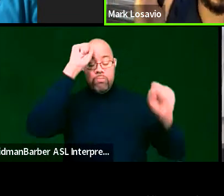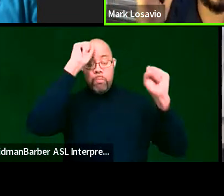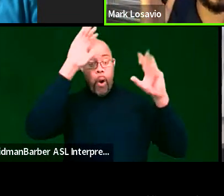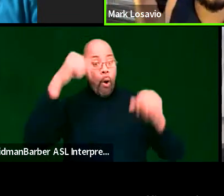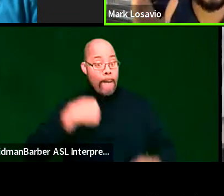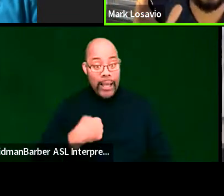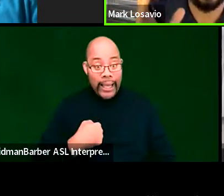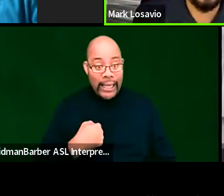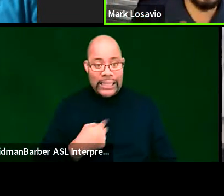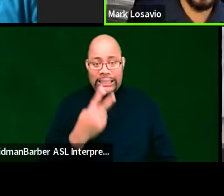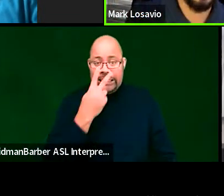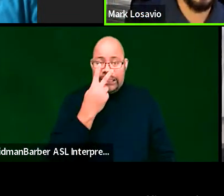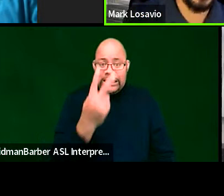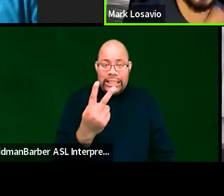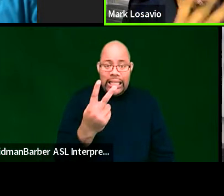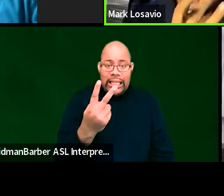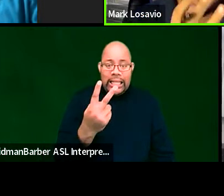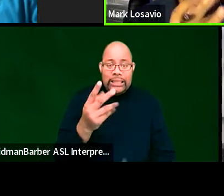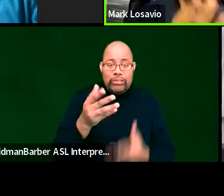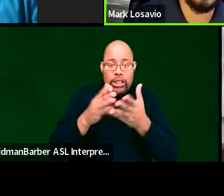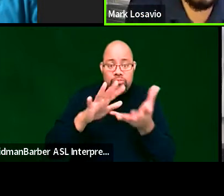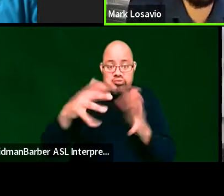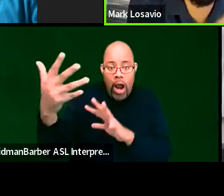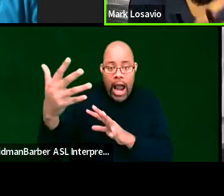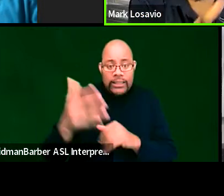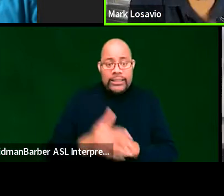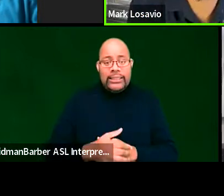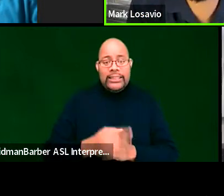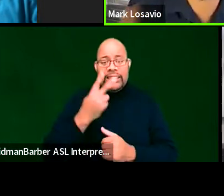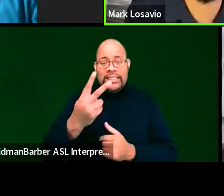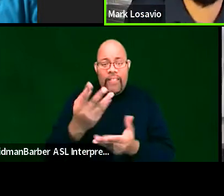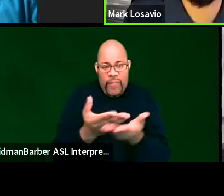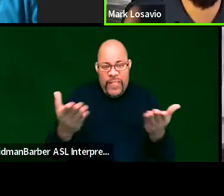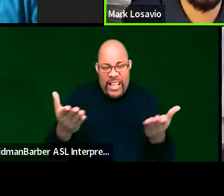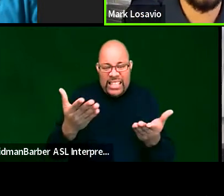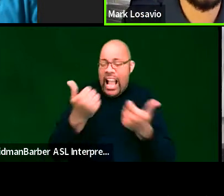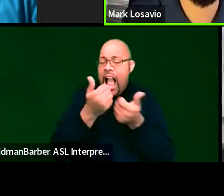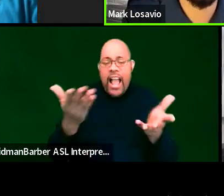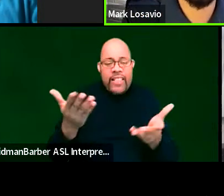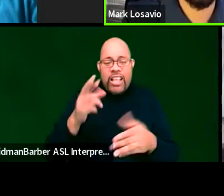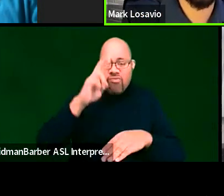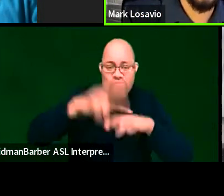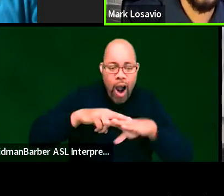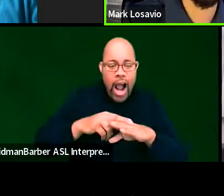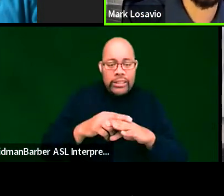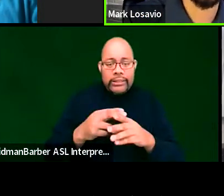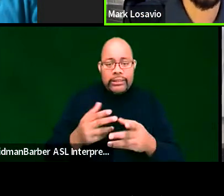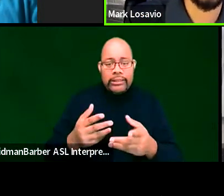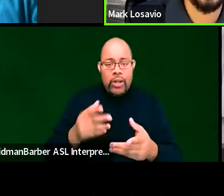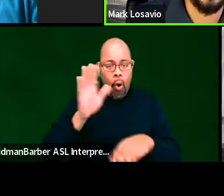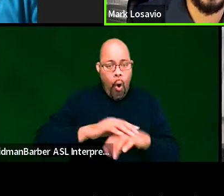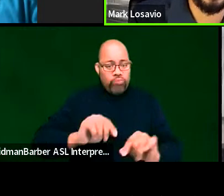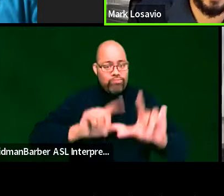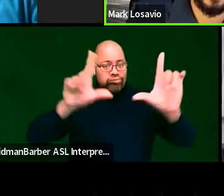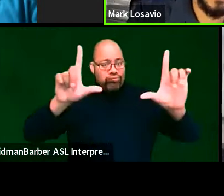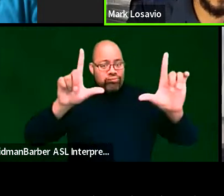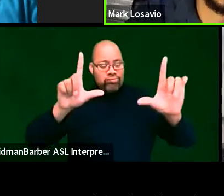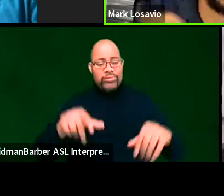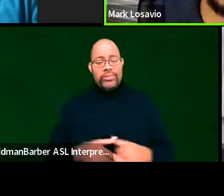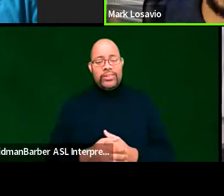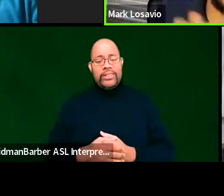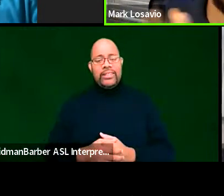mind seeing shipwrecks, seeing stuff, anything, rocks come up on the screen that our